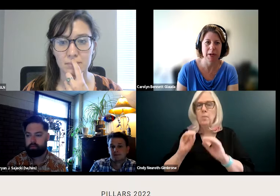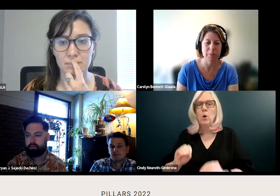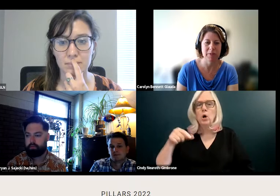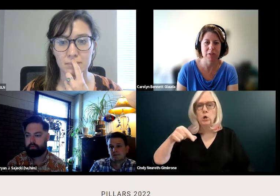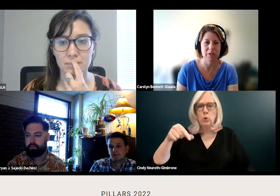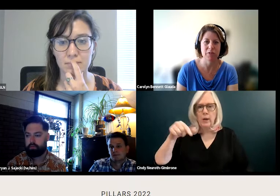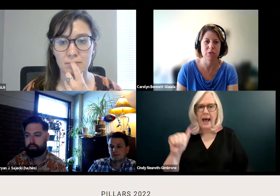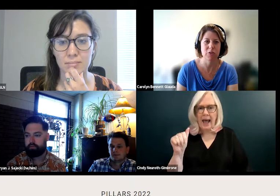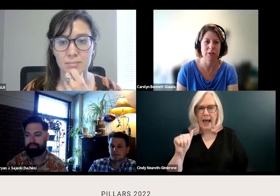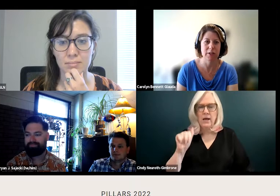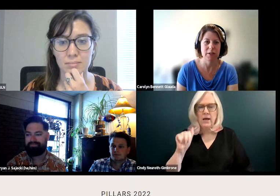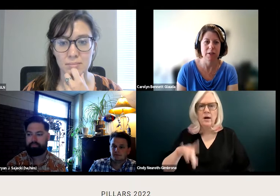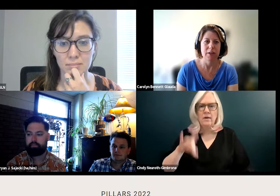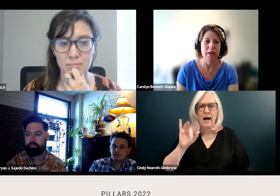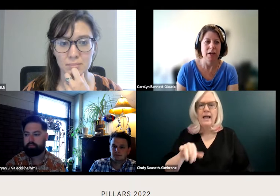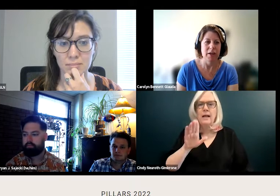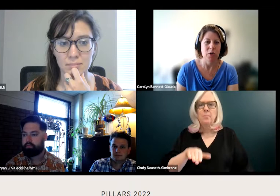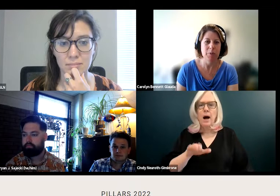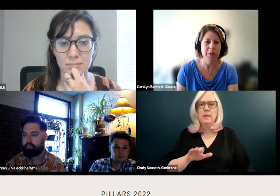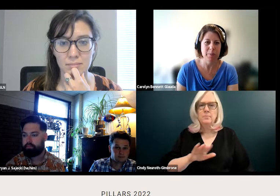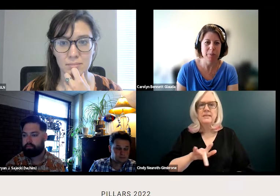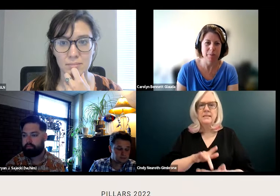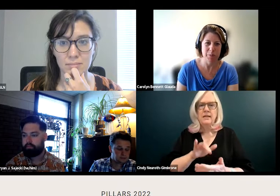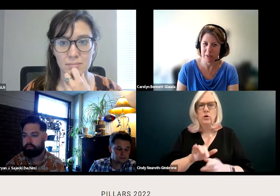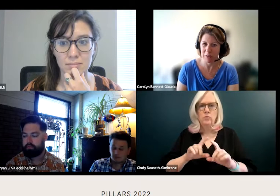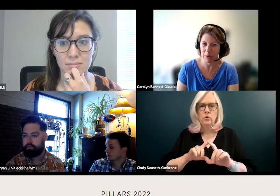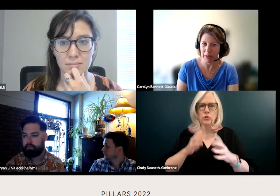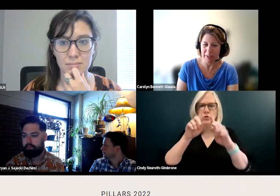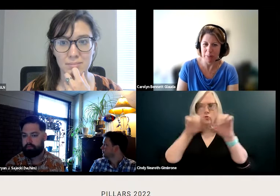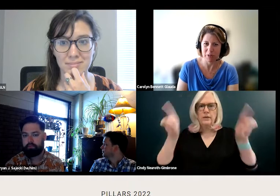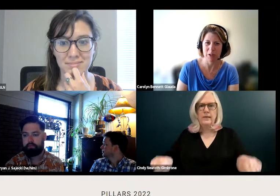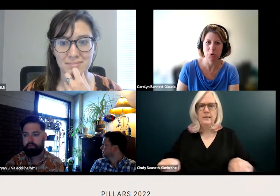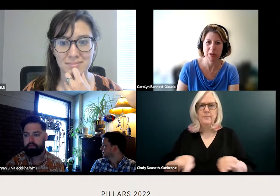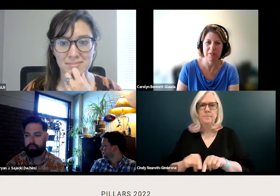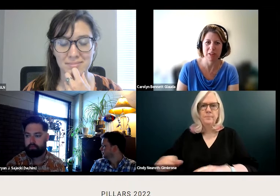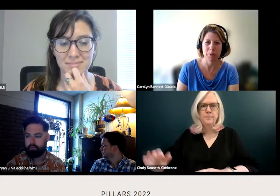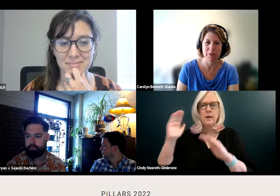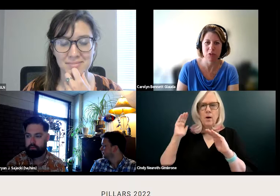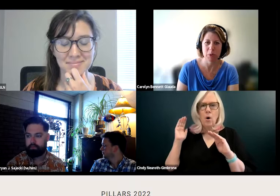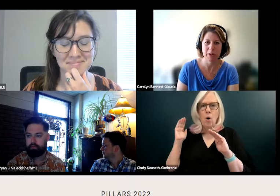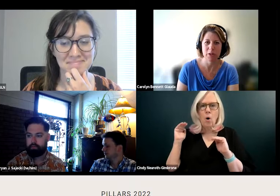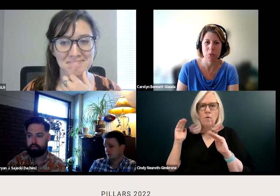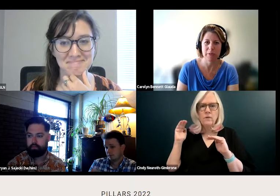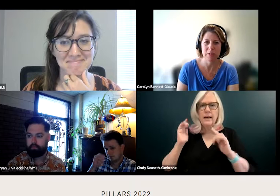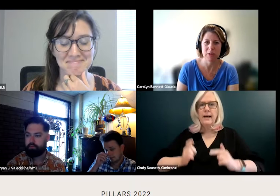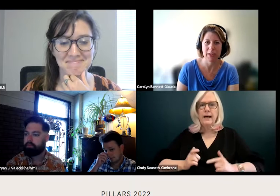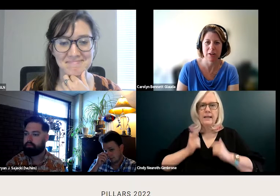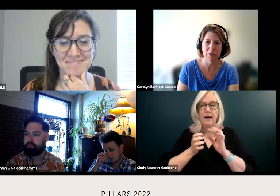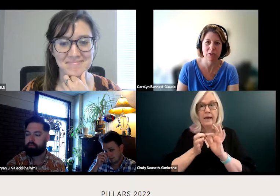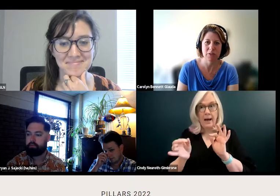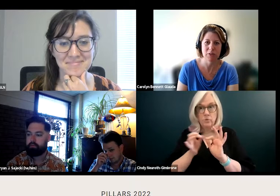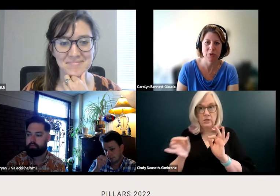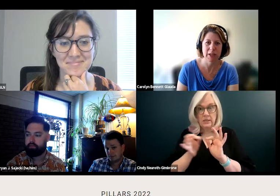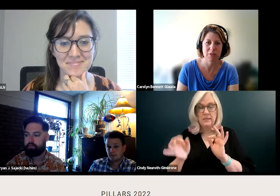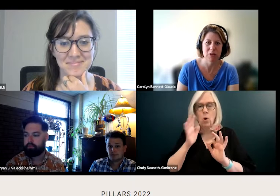towards the bottom center of your screen. Hopefully, pretty soon, live captioning will be available for this webinar. We are using a